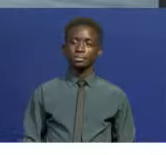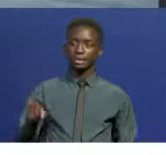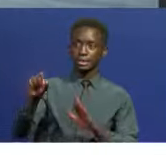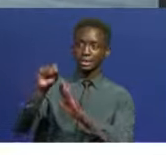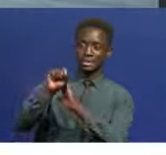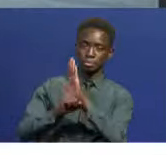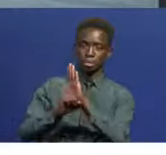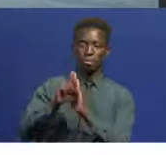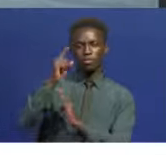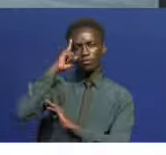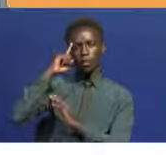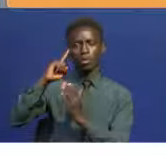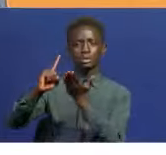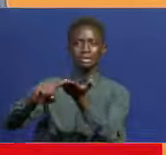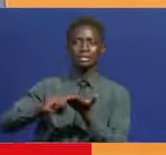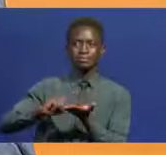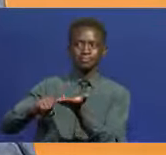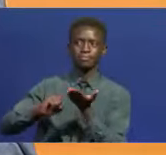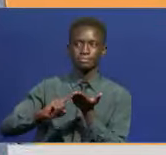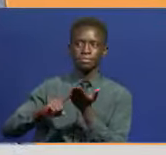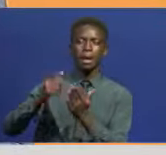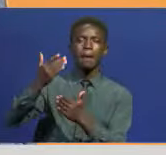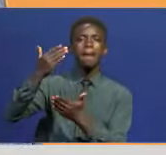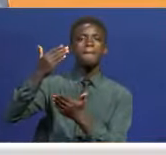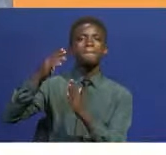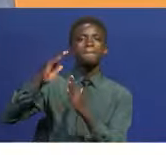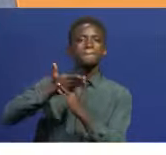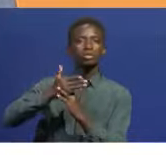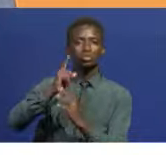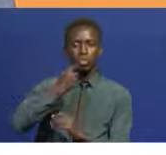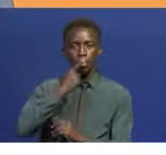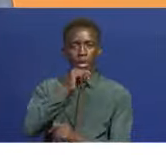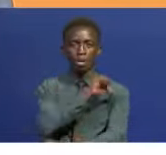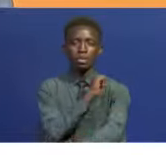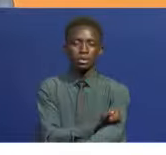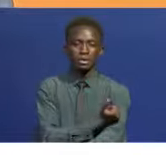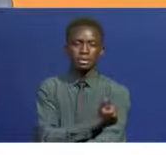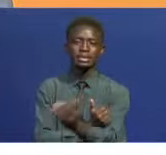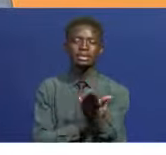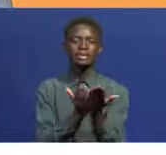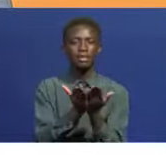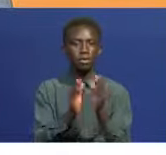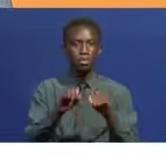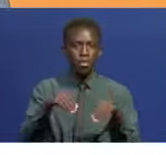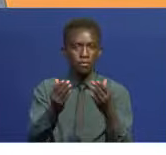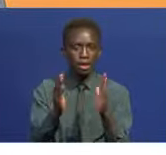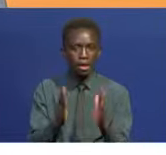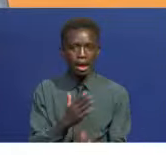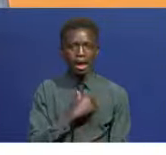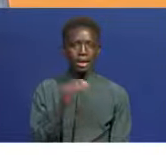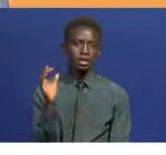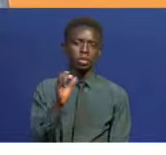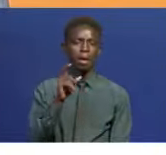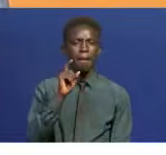authority, the service providers, and the client. You need to strike a middle point, because basically if we